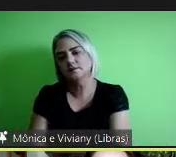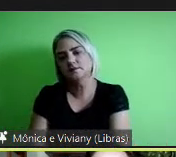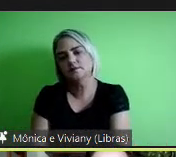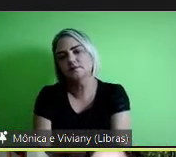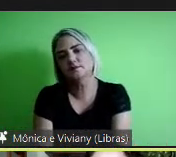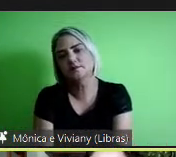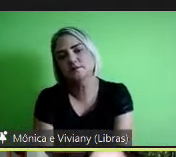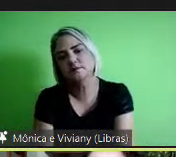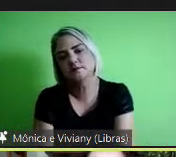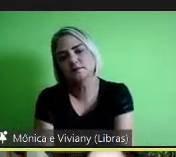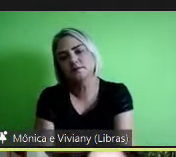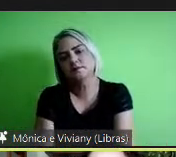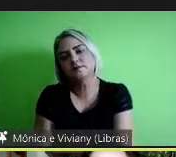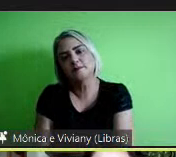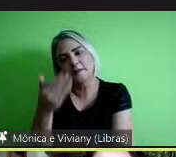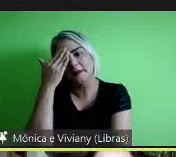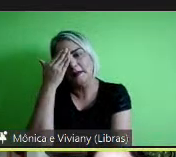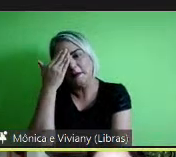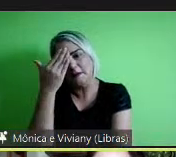practice.